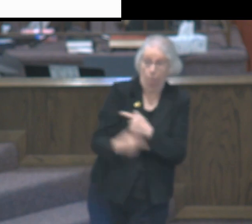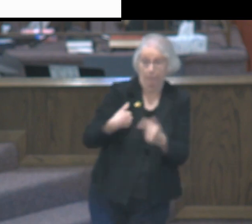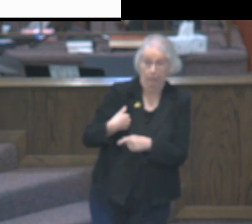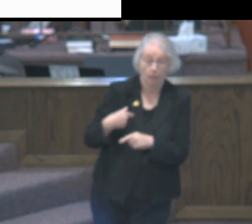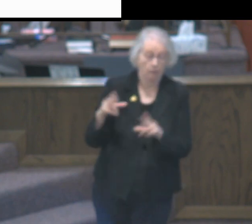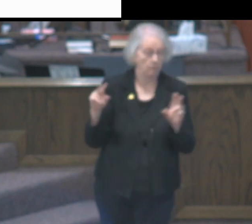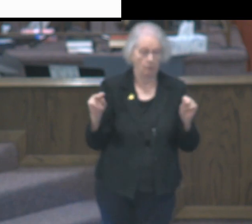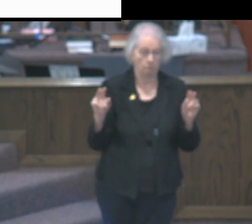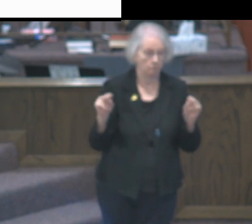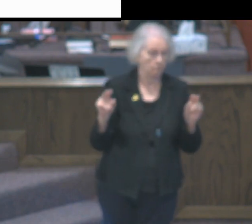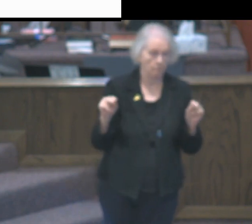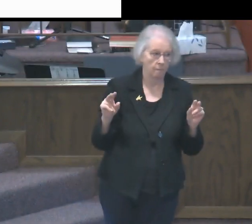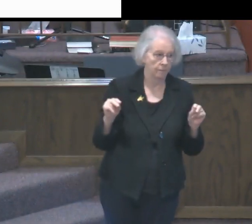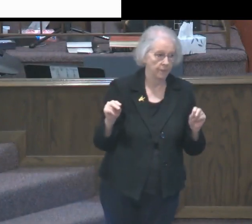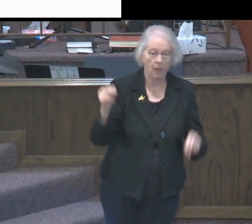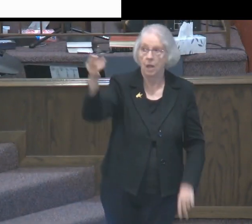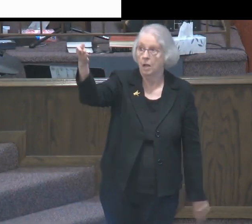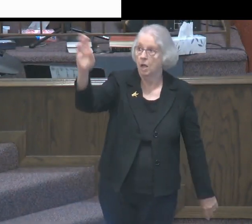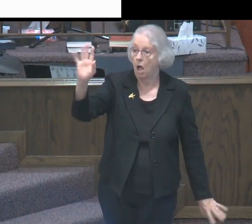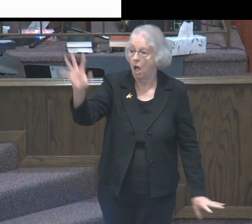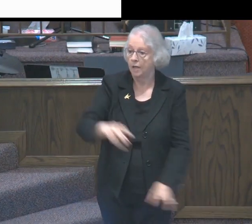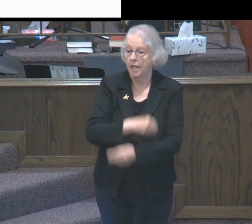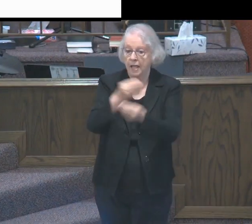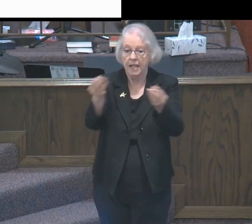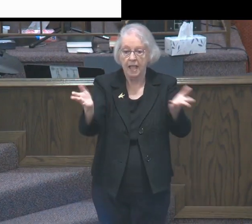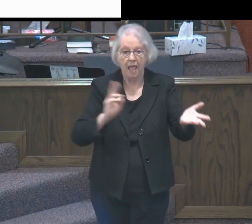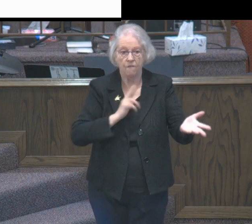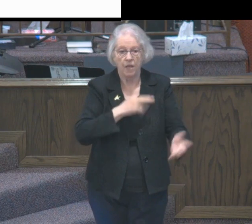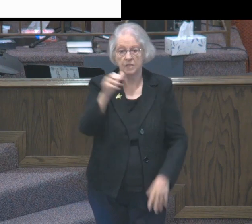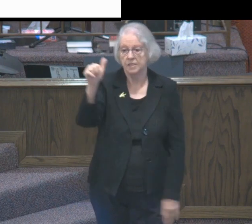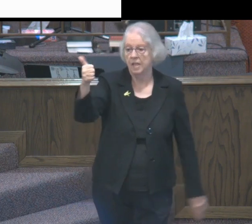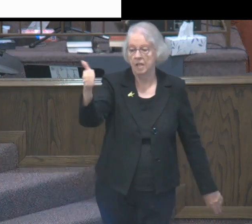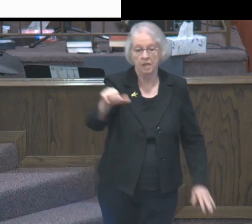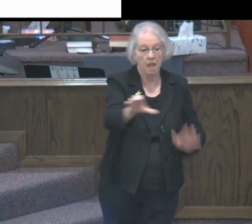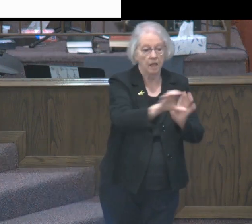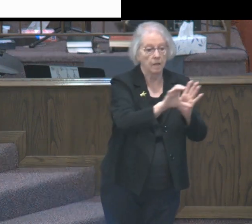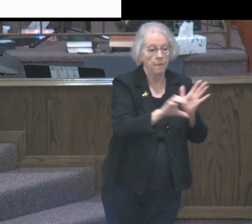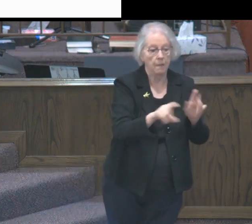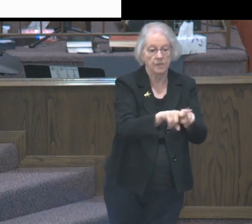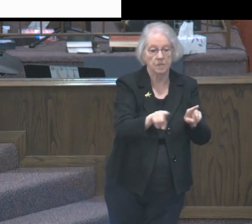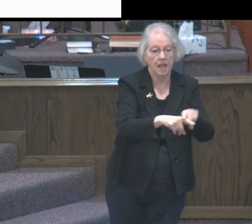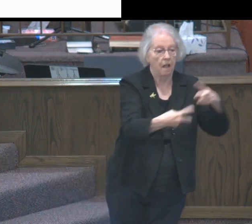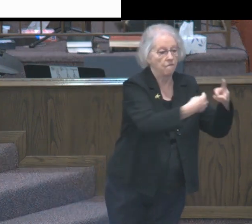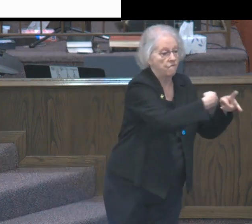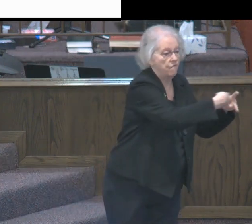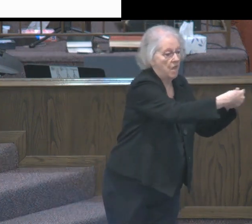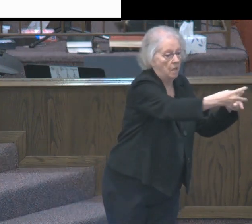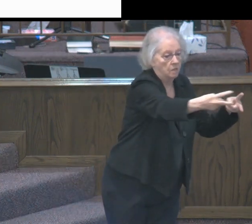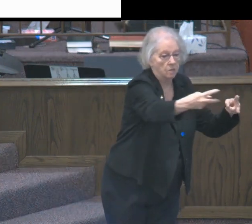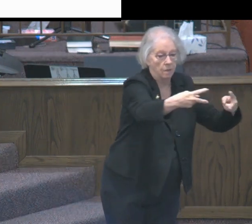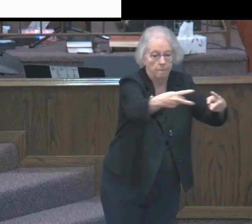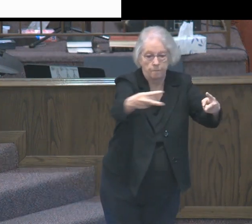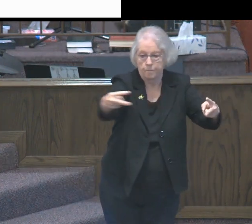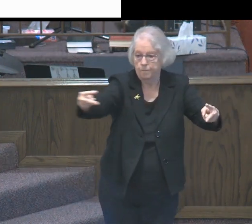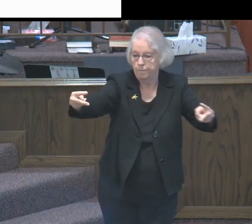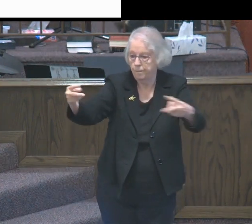what Jesus is saying, his main message, verse 20. I say to you that unless your righteousness exceeds the righteousness of the